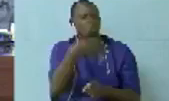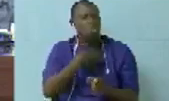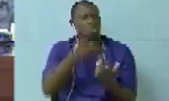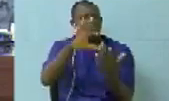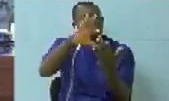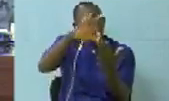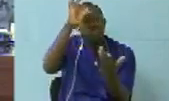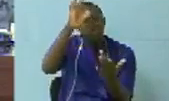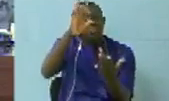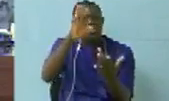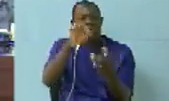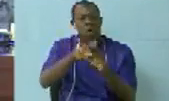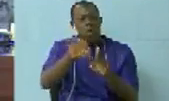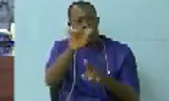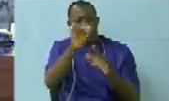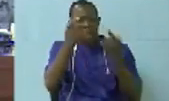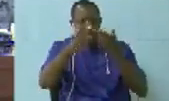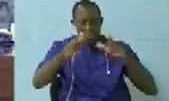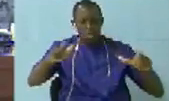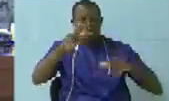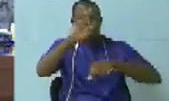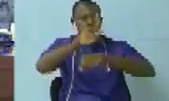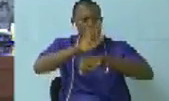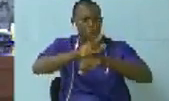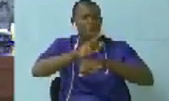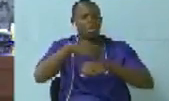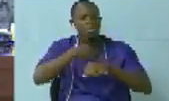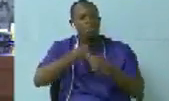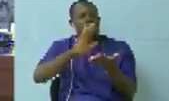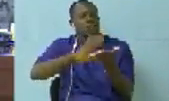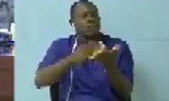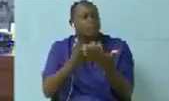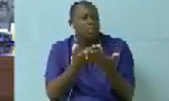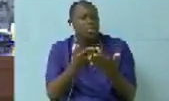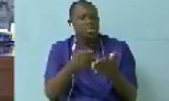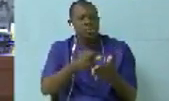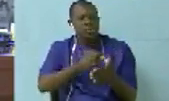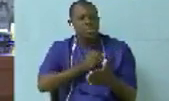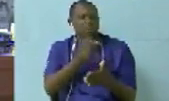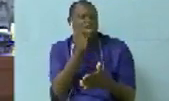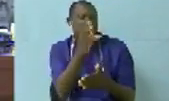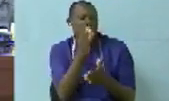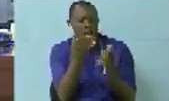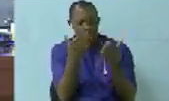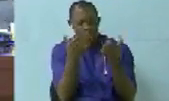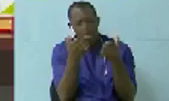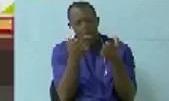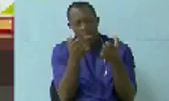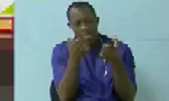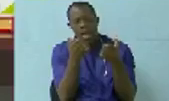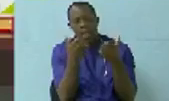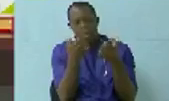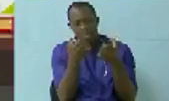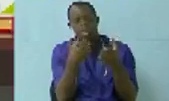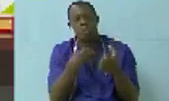prefer that we interpret your testimony in? Mandinka will do.